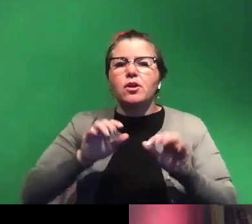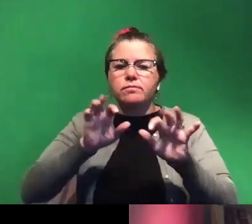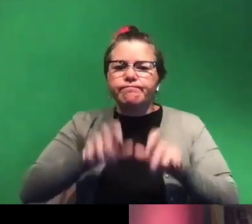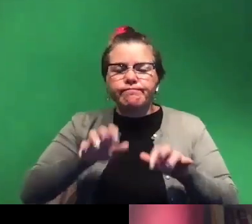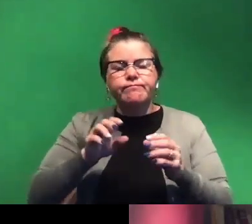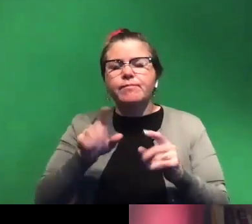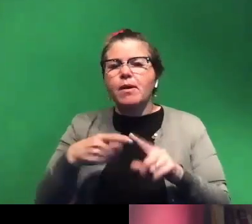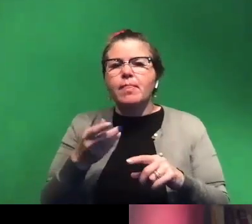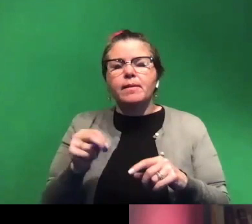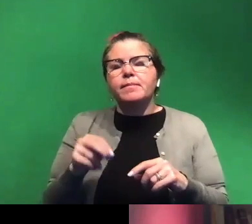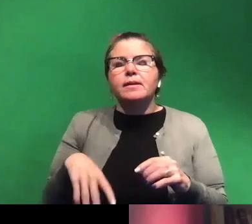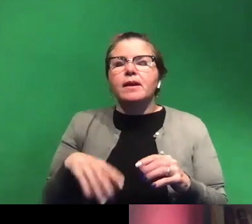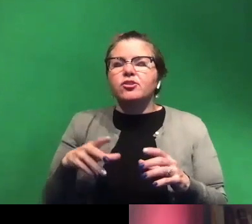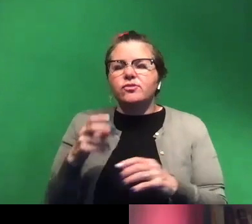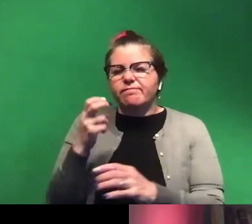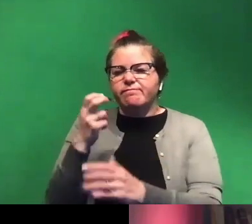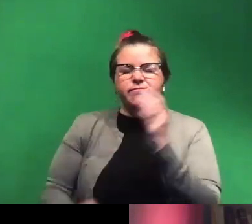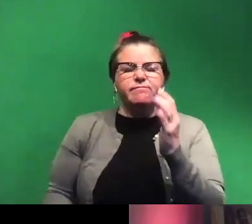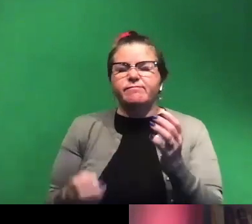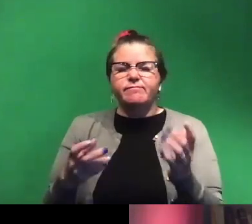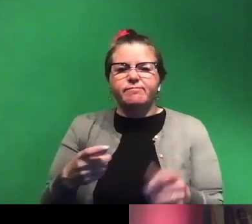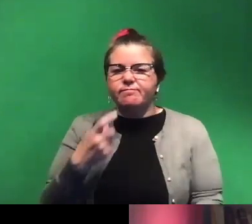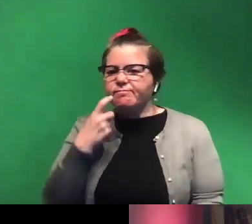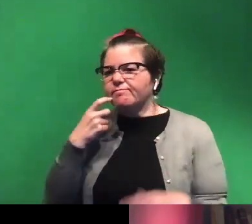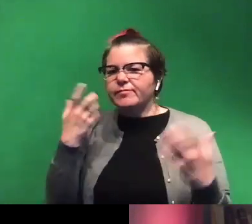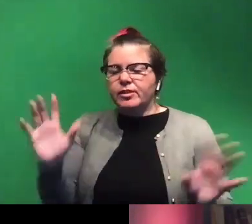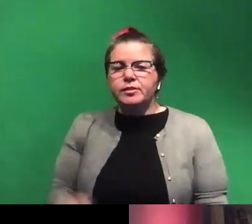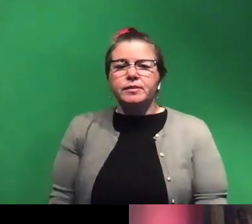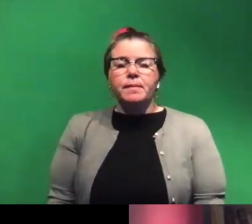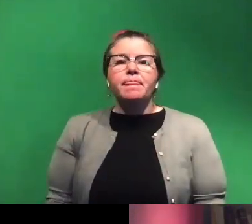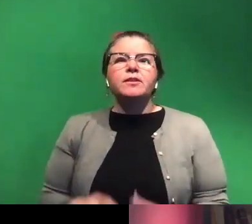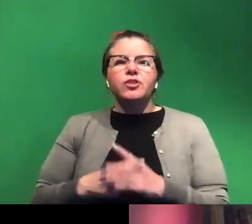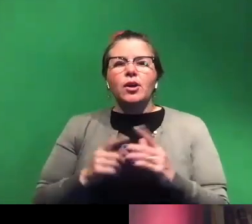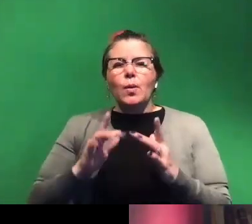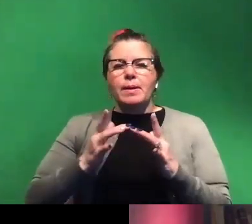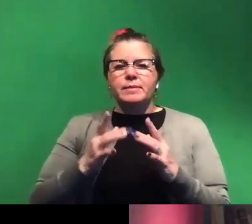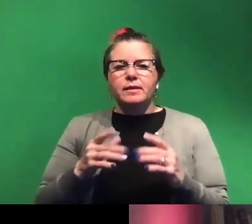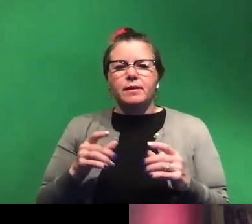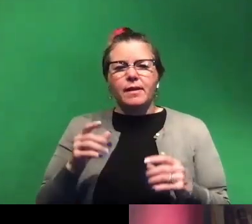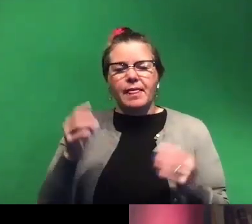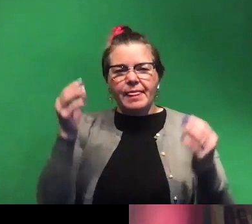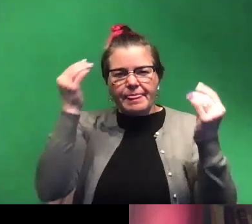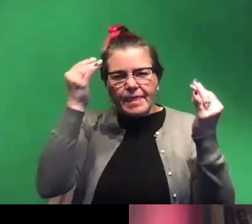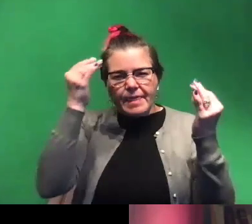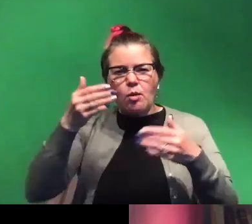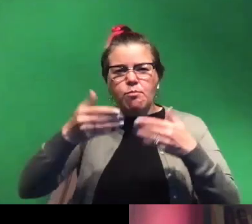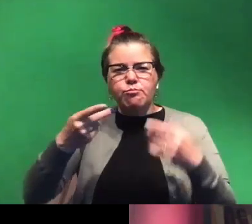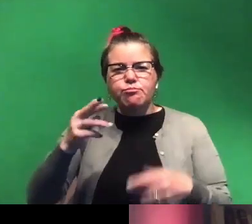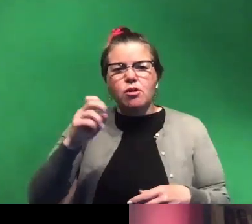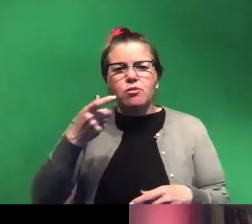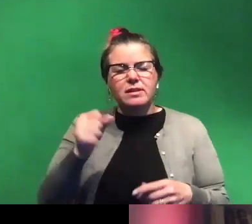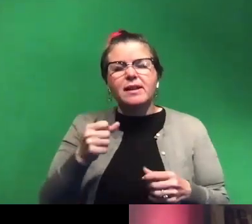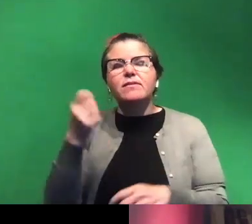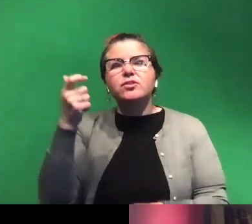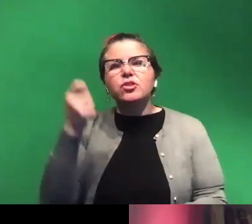really bit by that bug. And it began on a website, I don't think it's around anymore, called Think Progress, that was giving out scholarships for